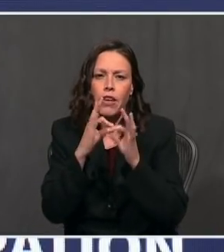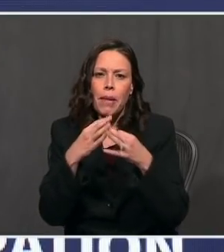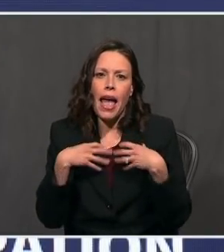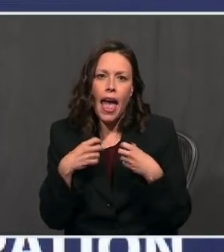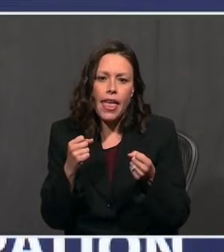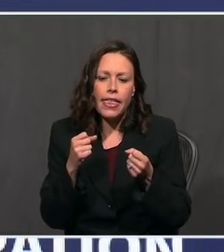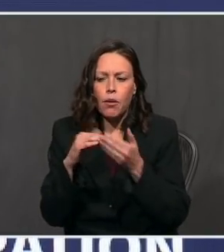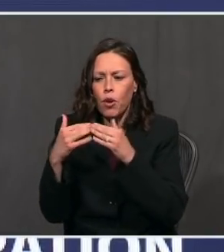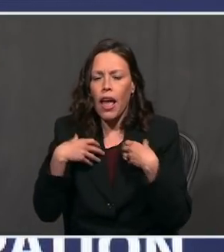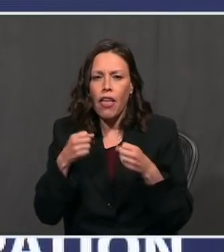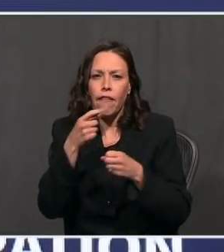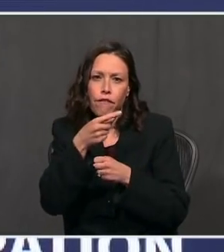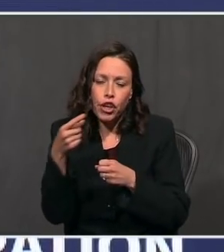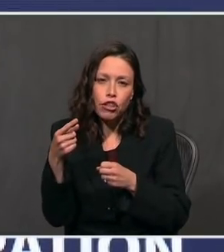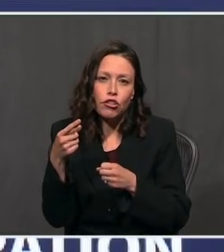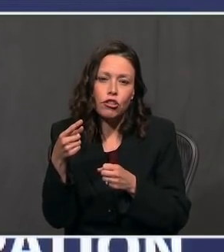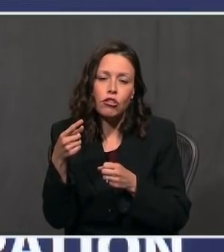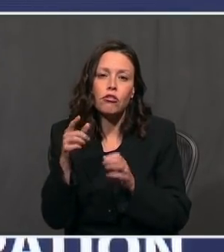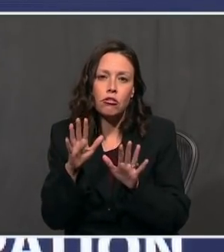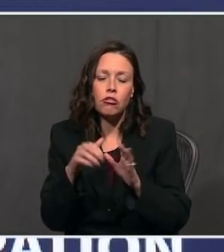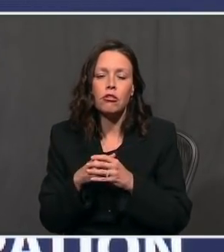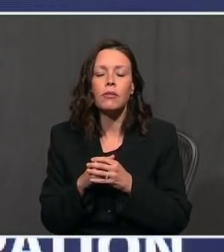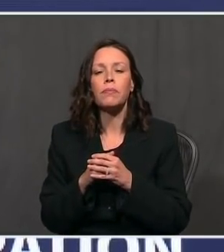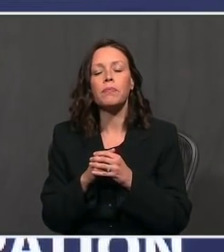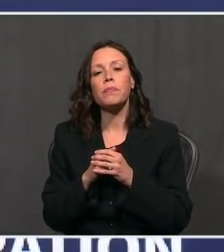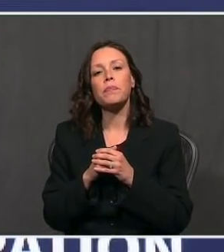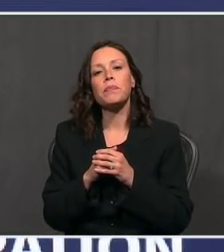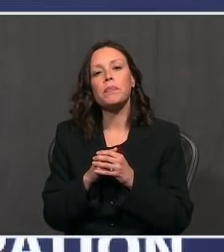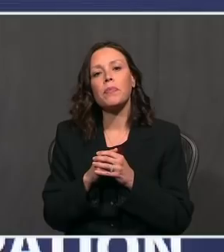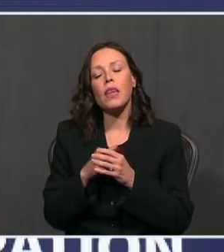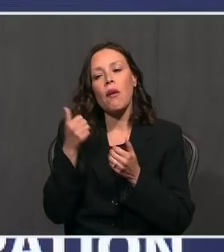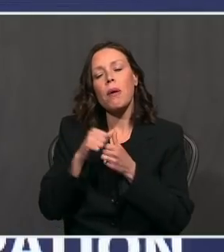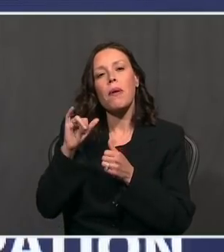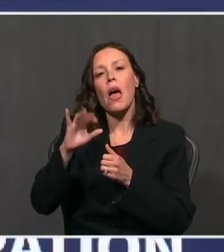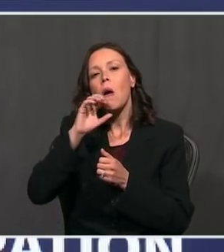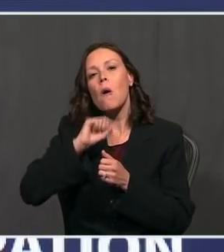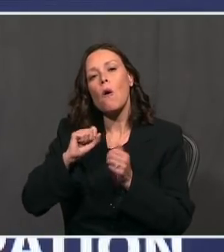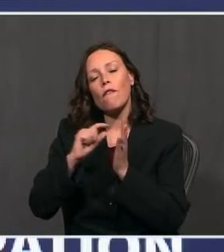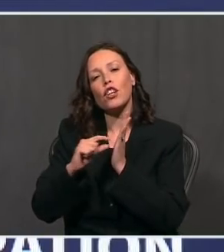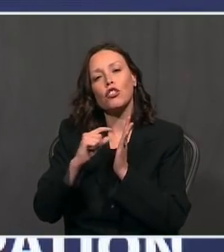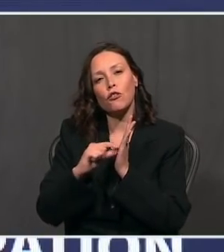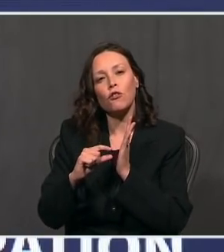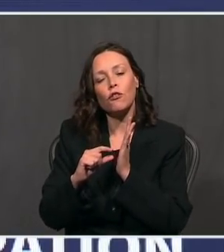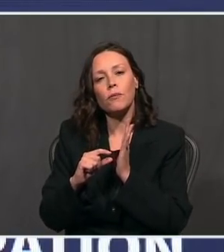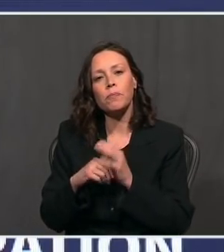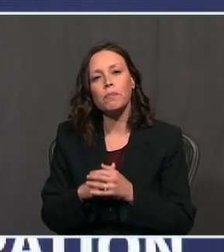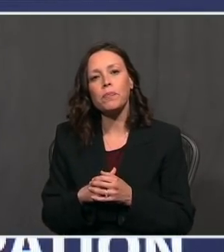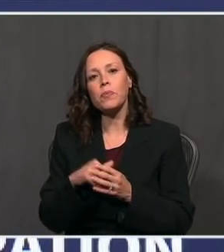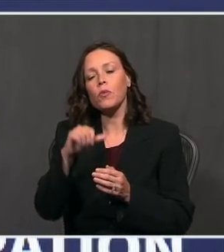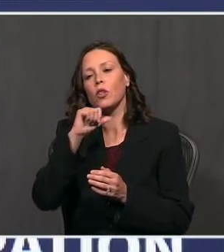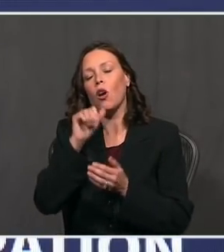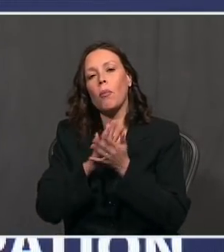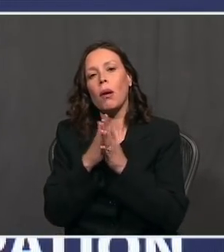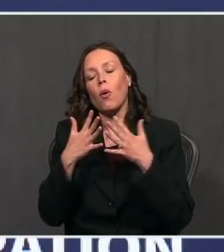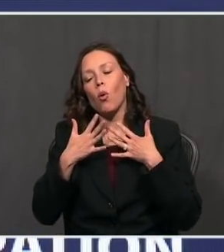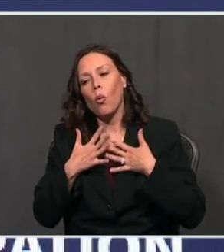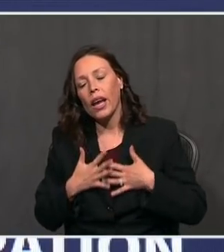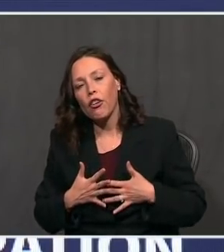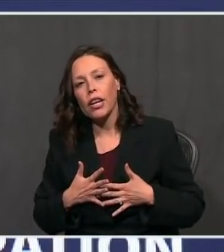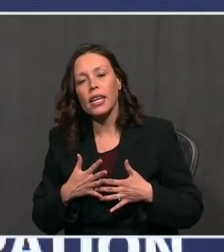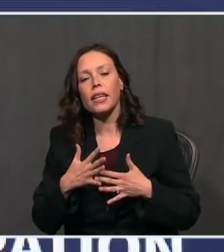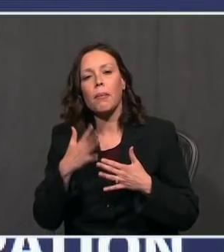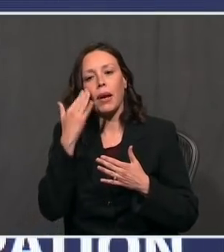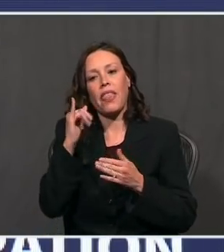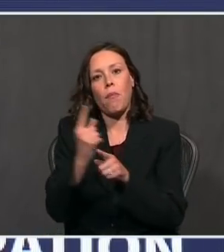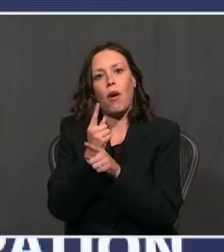and your community's health first. I can't help but think of that ancient verse that says, "Do not grow weary in well-doing, for in the proper